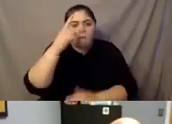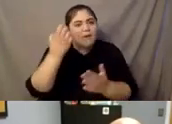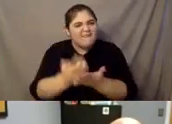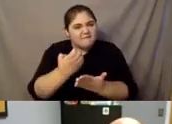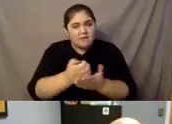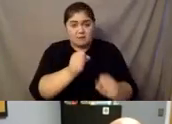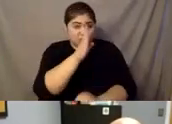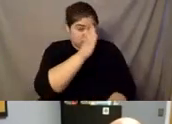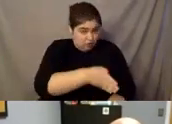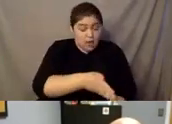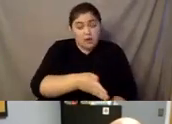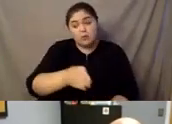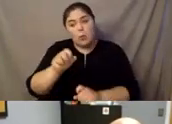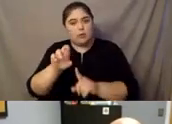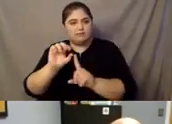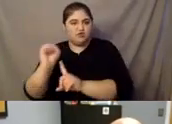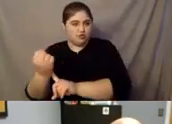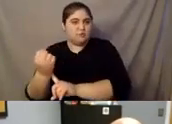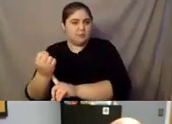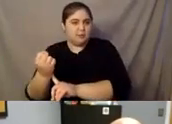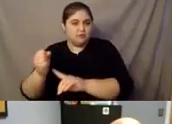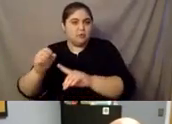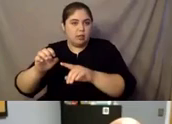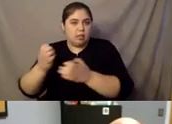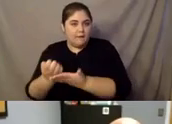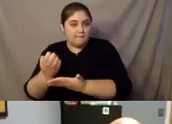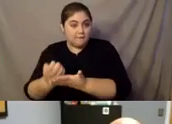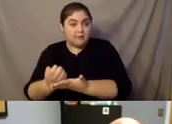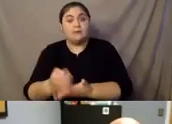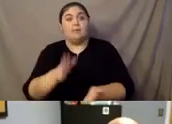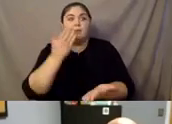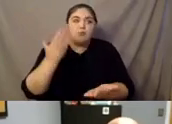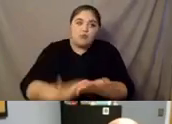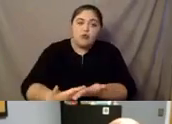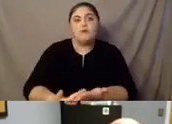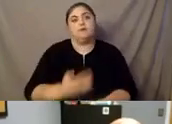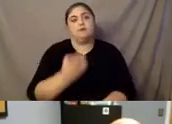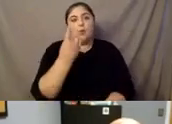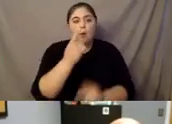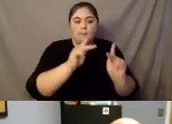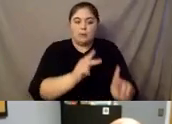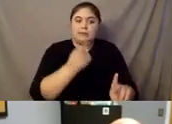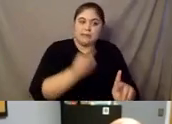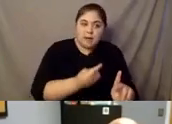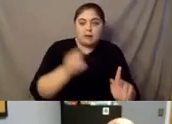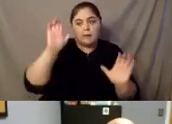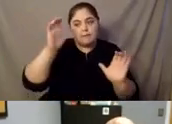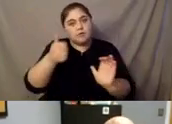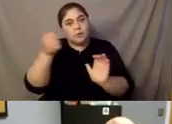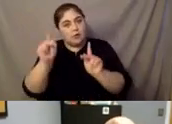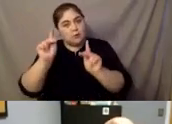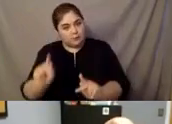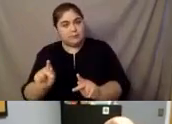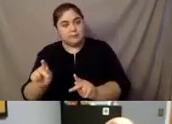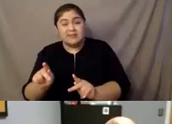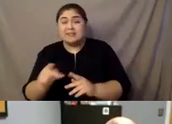direct evidence or circumstantial, that substantiates what one person versus another is saying, right? So it